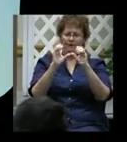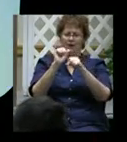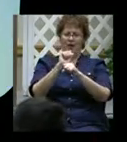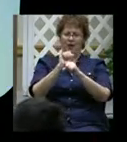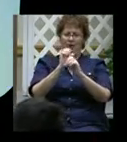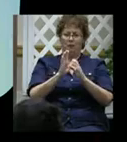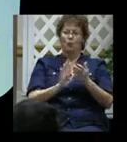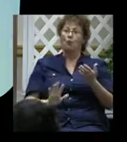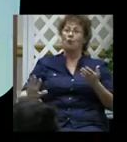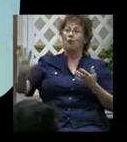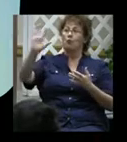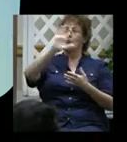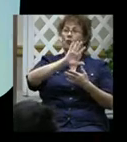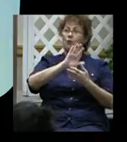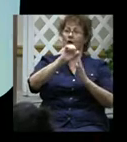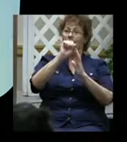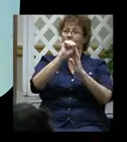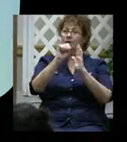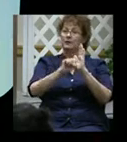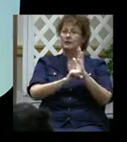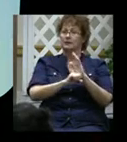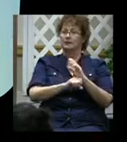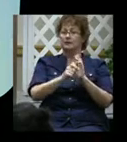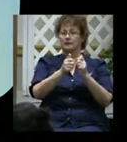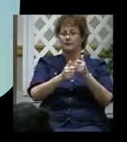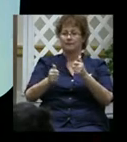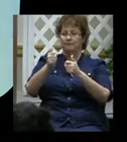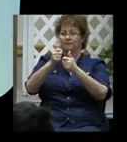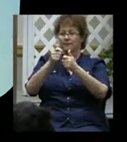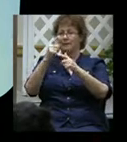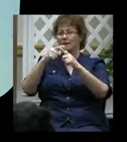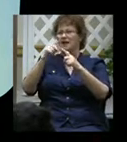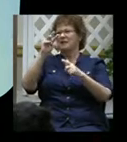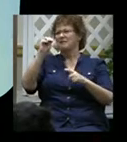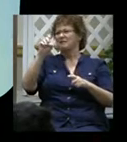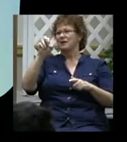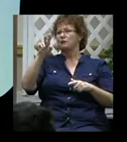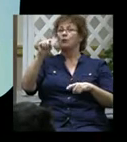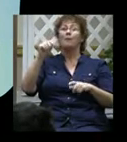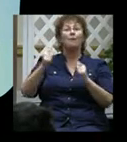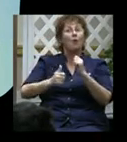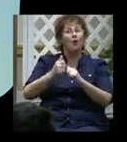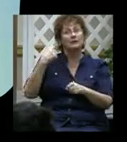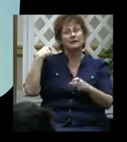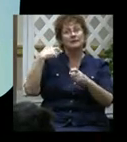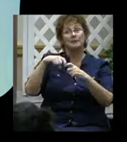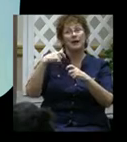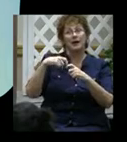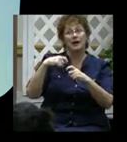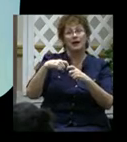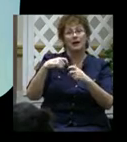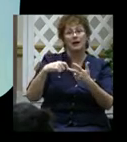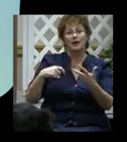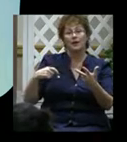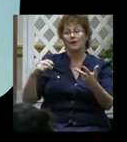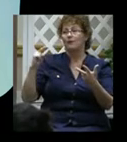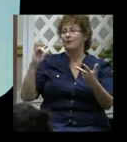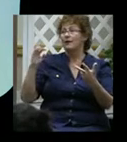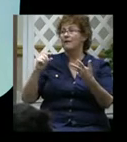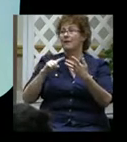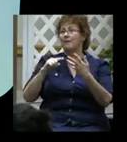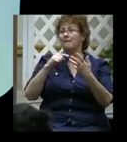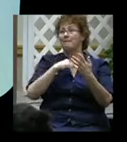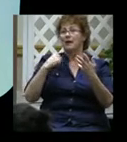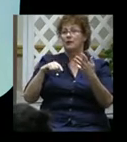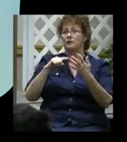the state, in magistrate, district, and metro courts, and mostly Spanish, but we do have 3 for Navajo, 1 for Mandarin, and